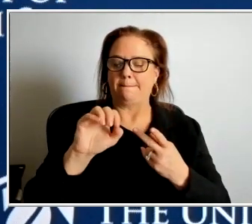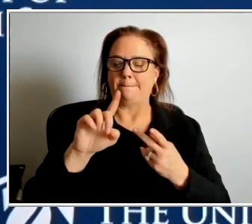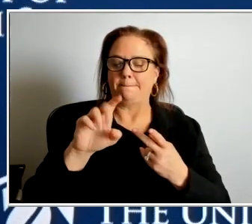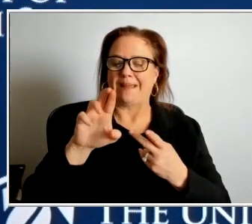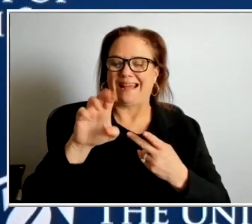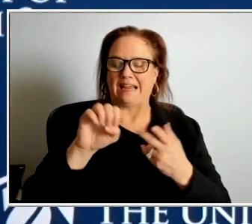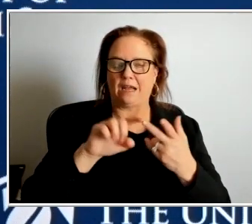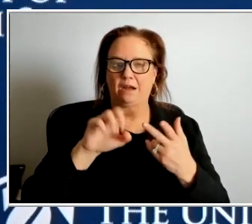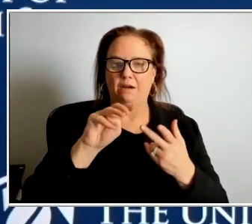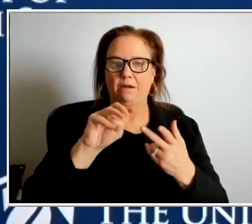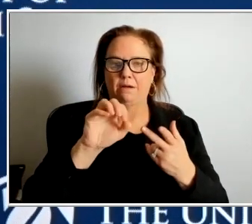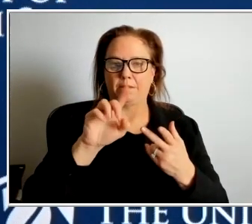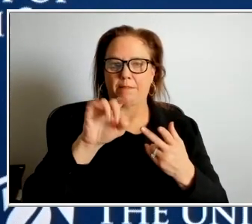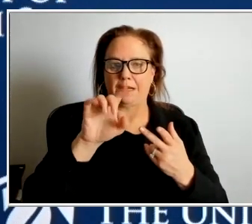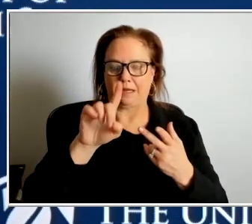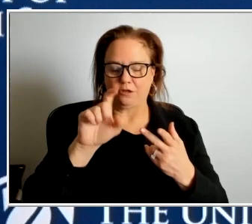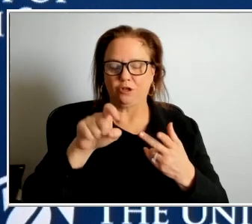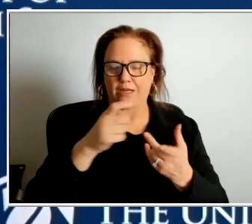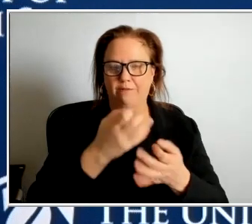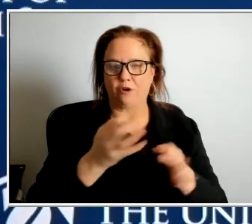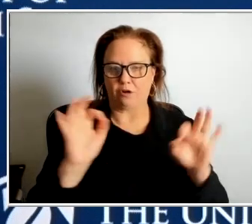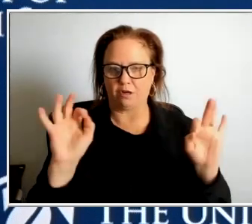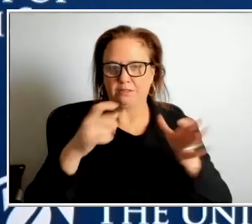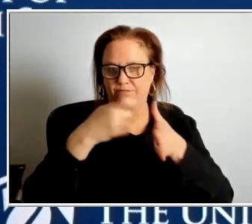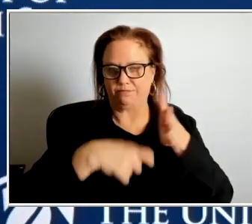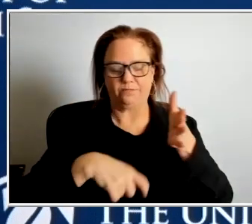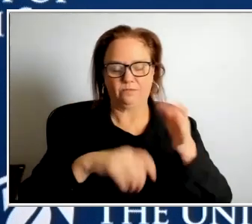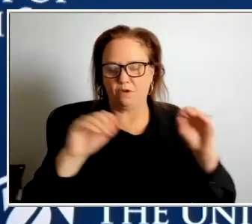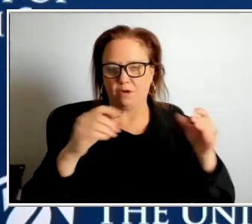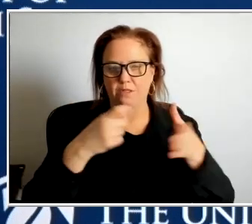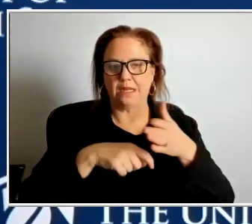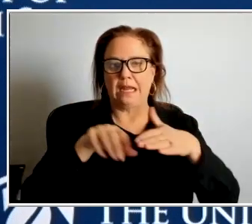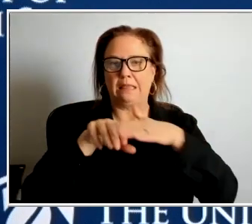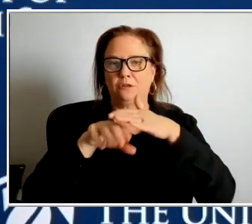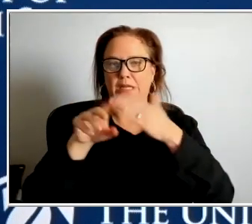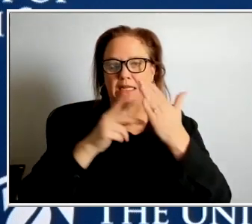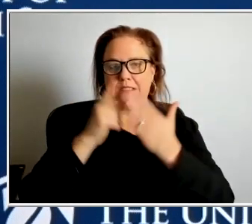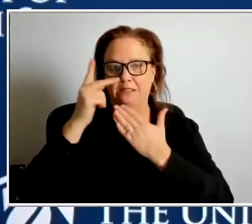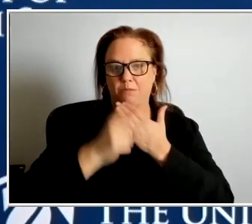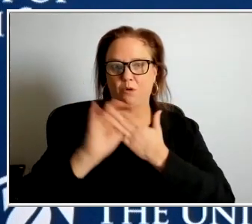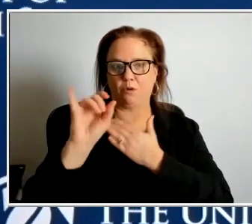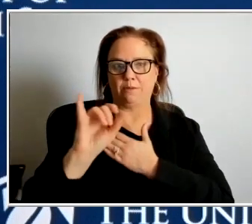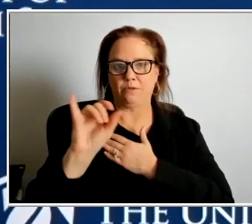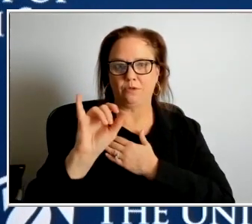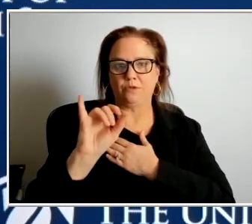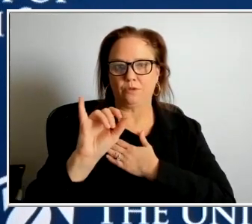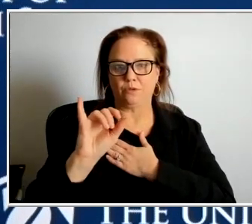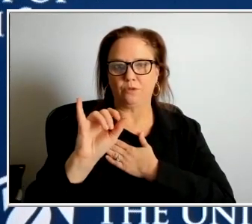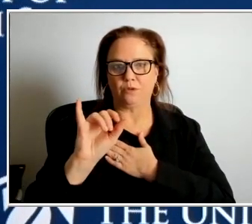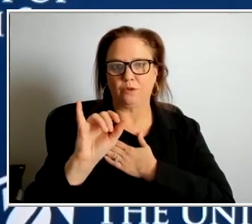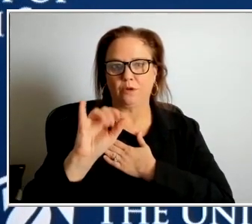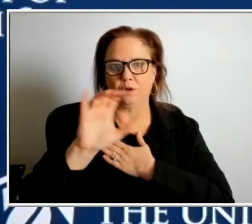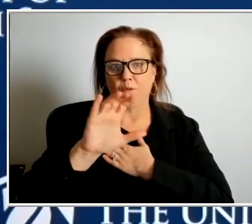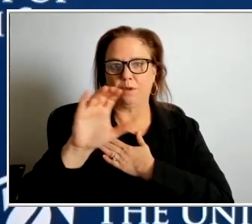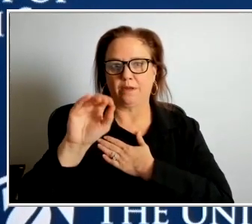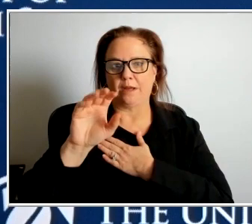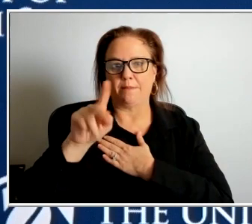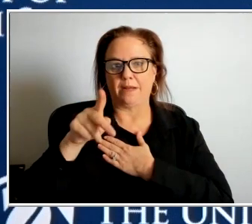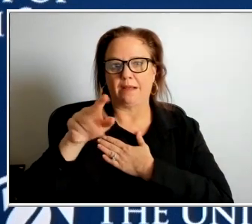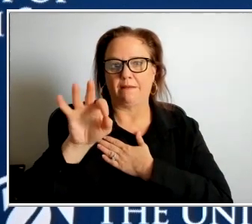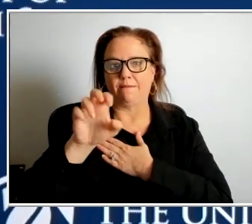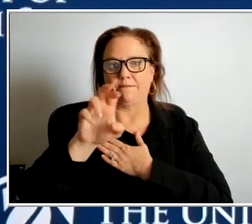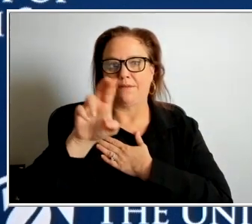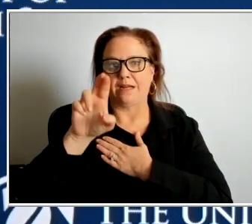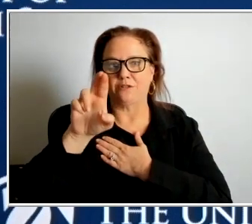able to get it at no cost. And there is also an access program with the company Pfizer. It's